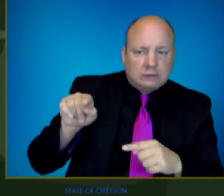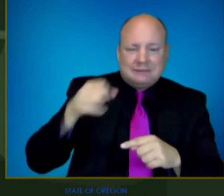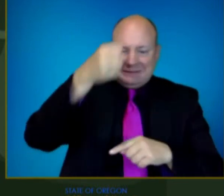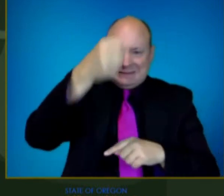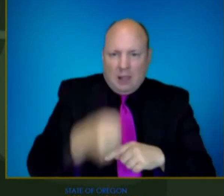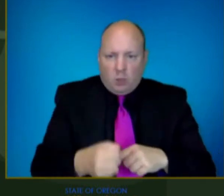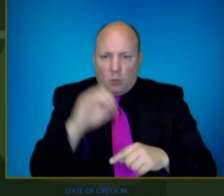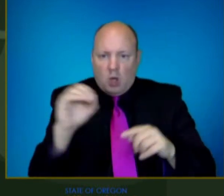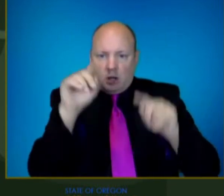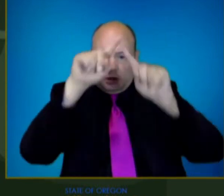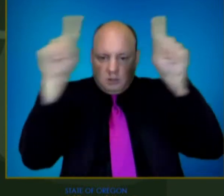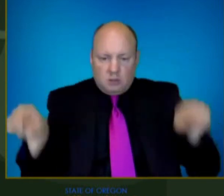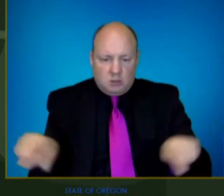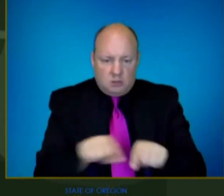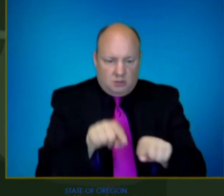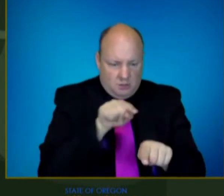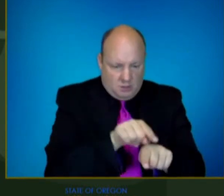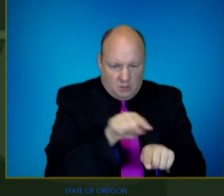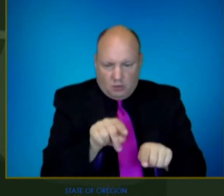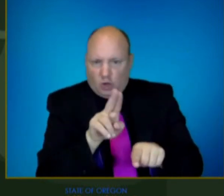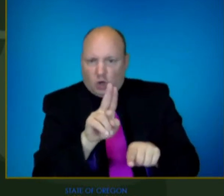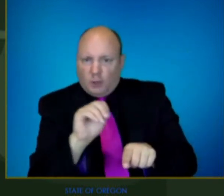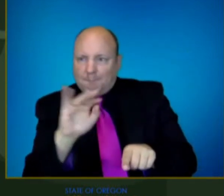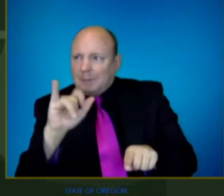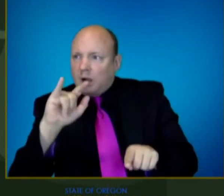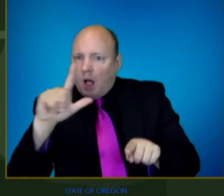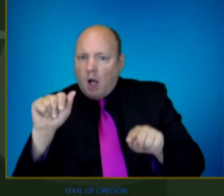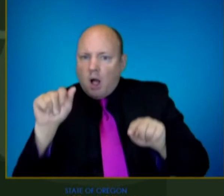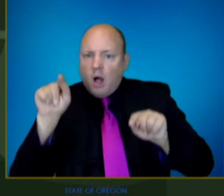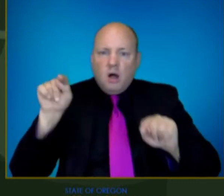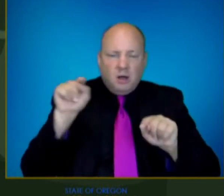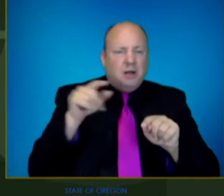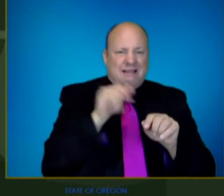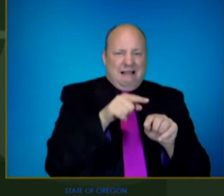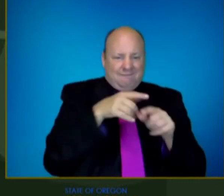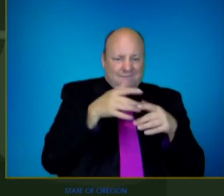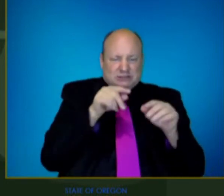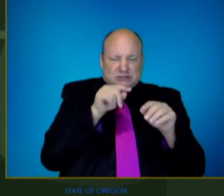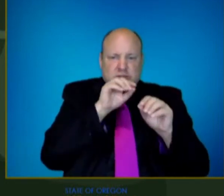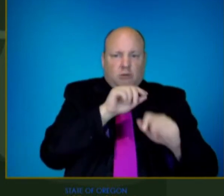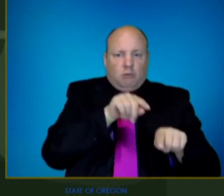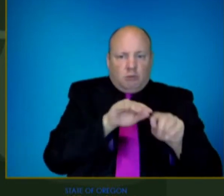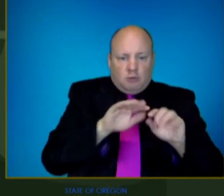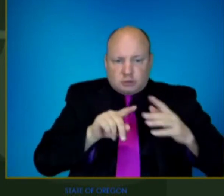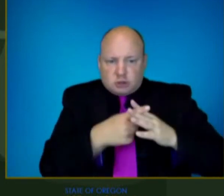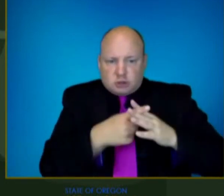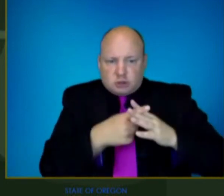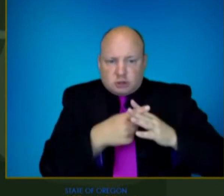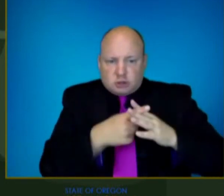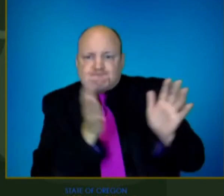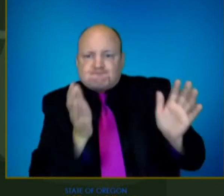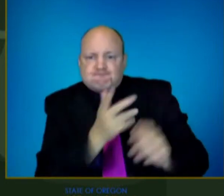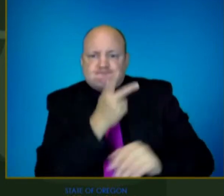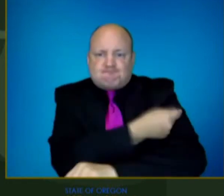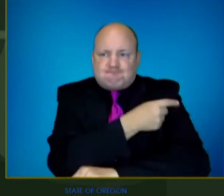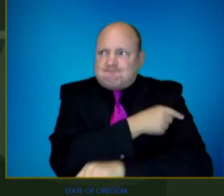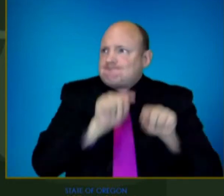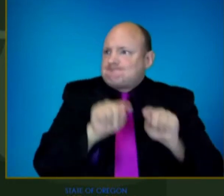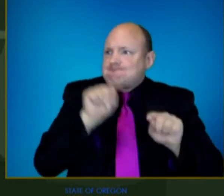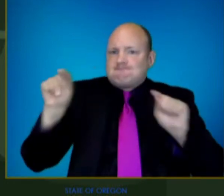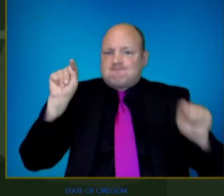But in the face of the Delta variant, we need more people to get vaccinated now. As you've heard, the Delta variant poses